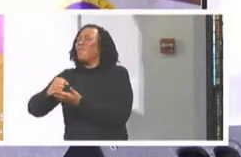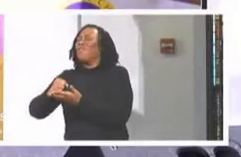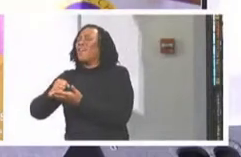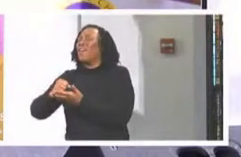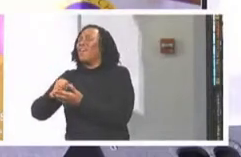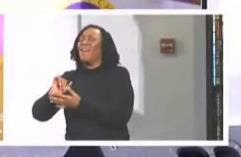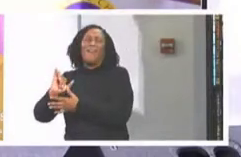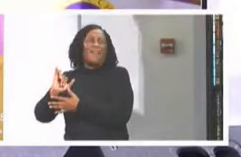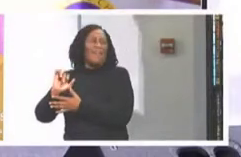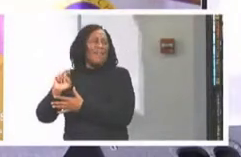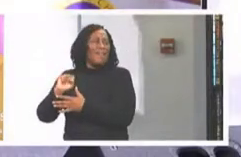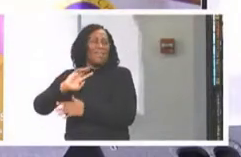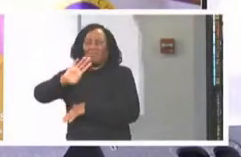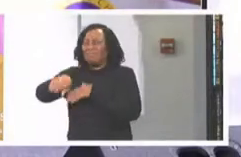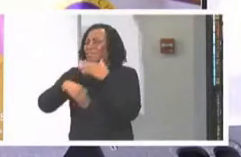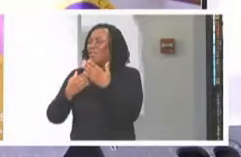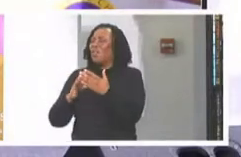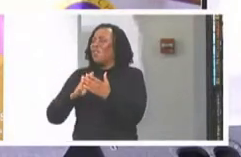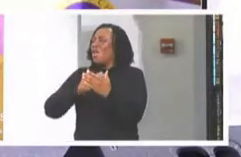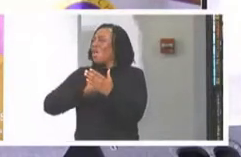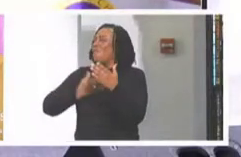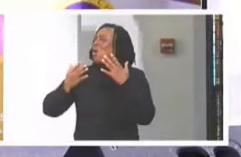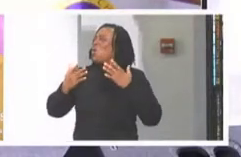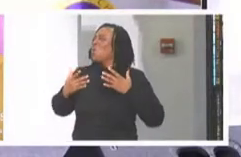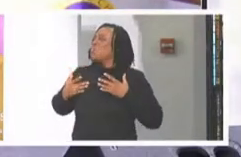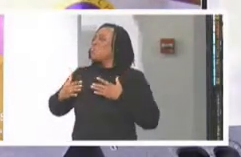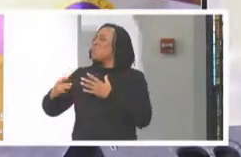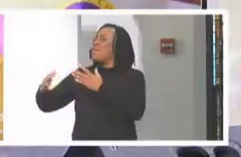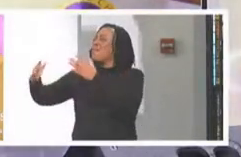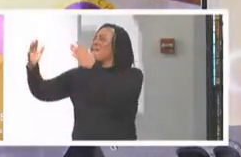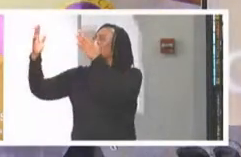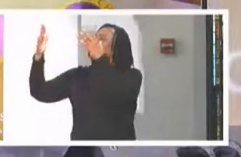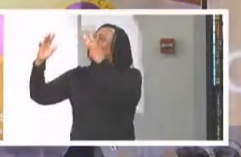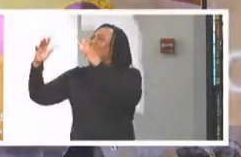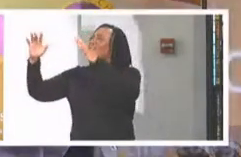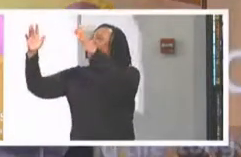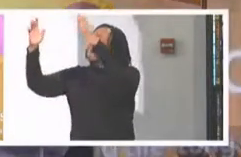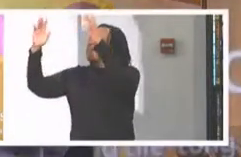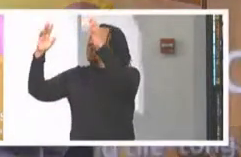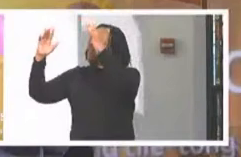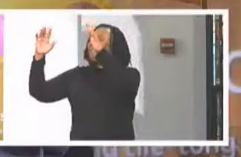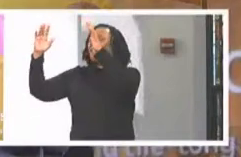deserve it. You deserve it, Jesus.